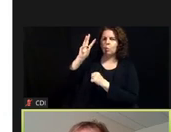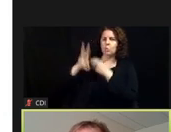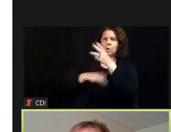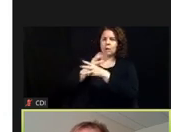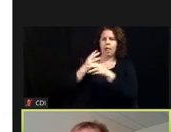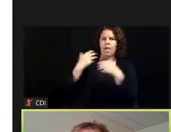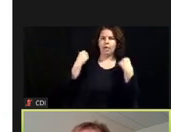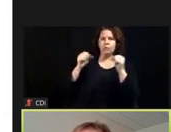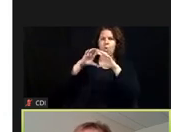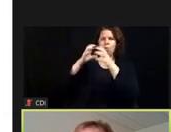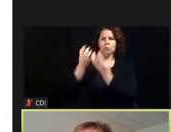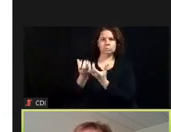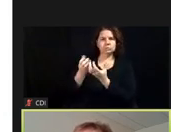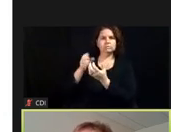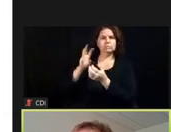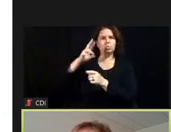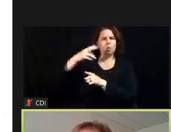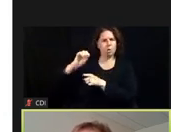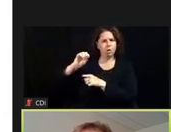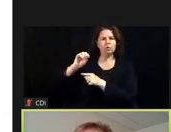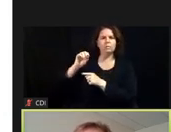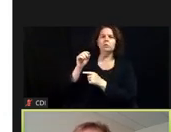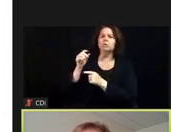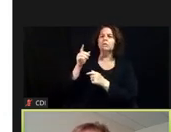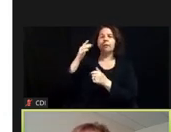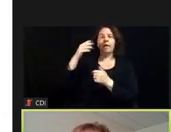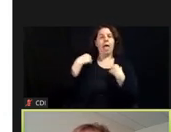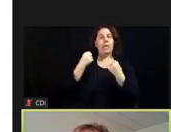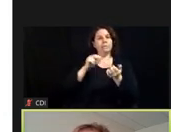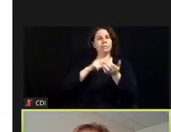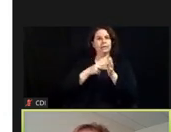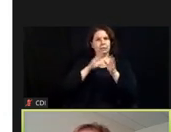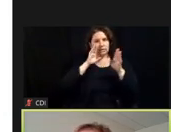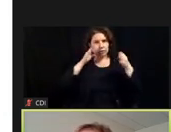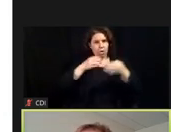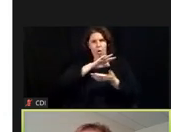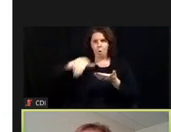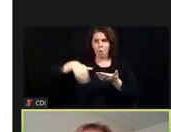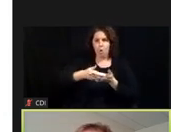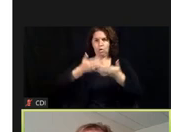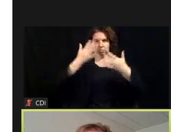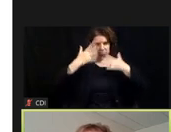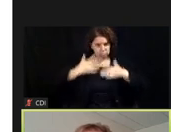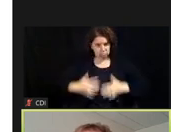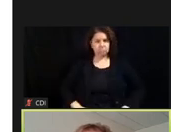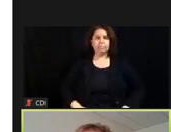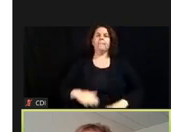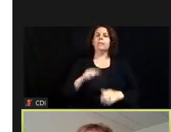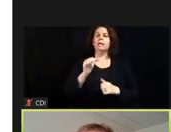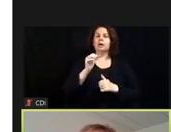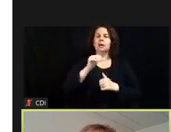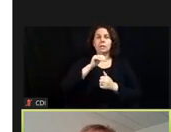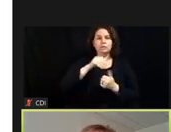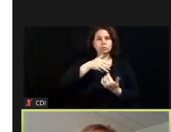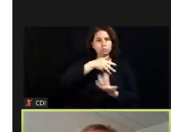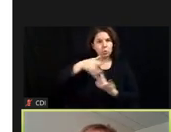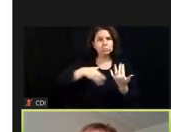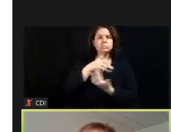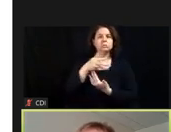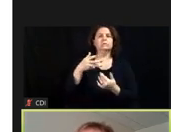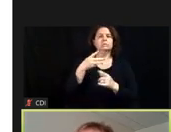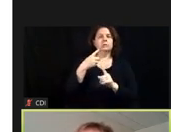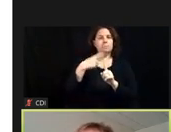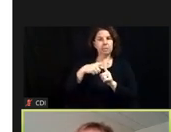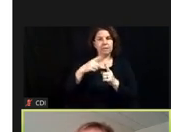complete physical, mental, and social well-being, and not merely the absence of disease or infirmity. And we think this is an